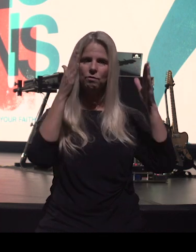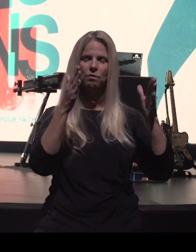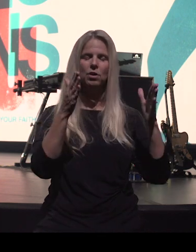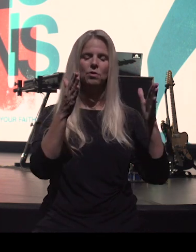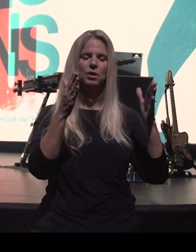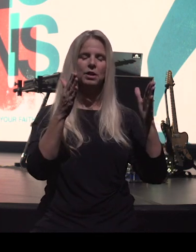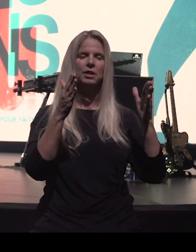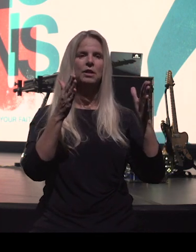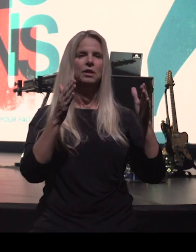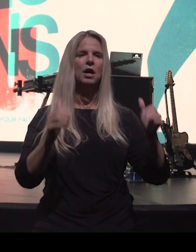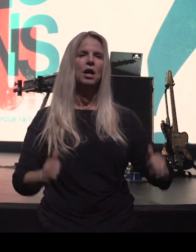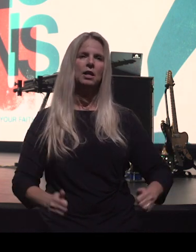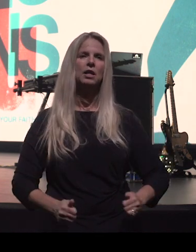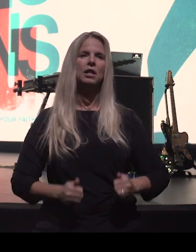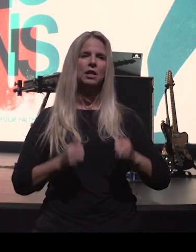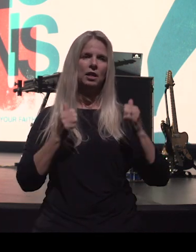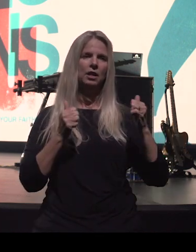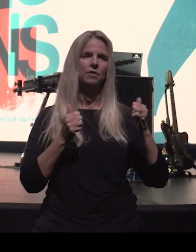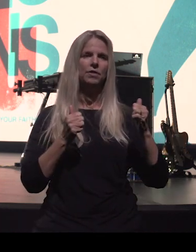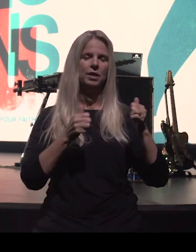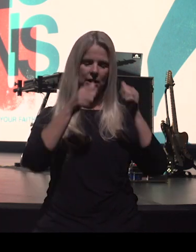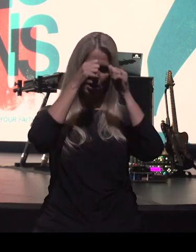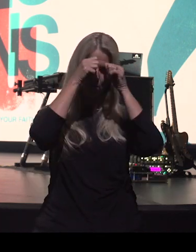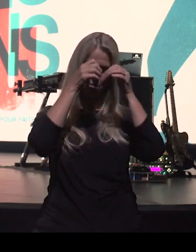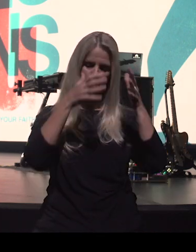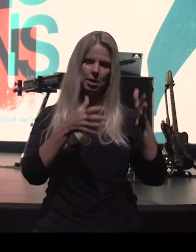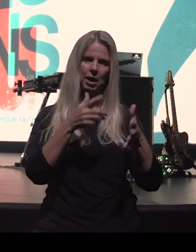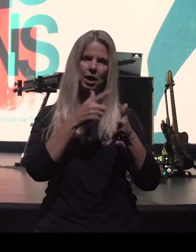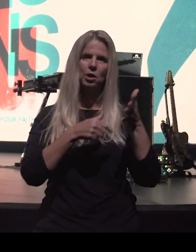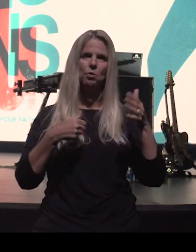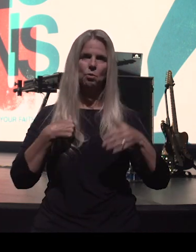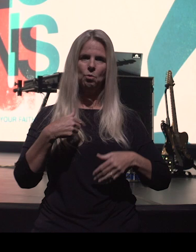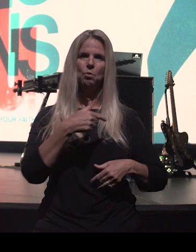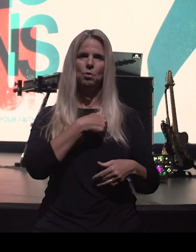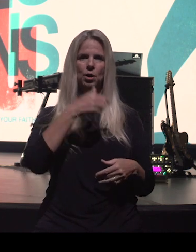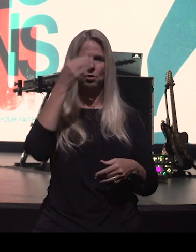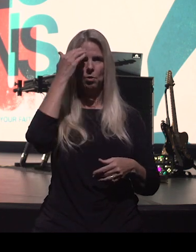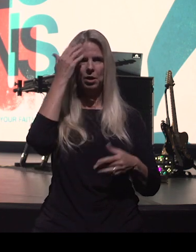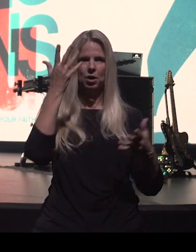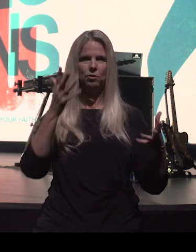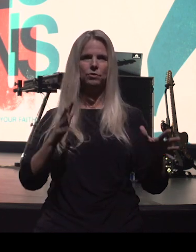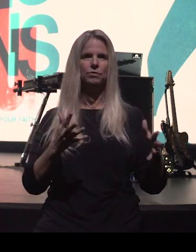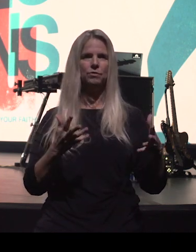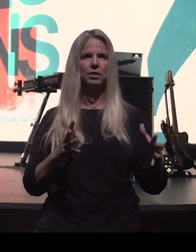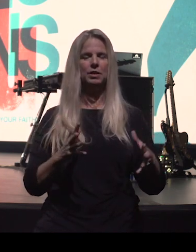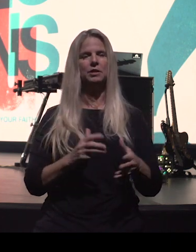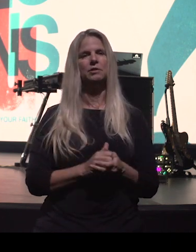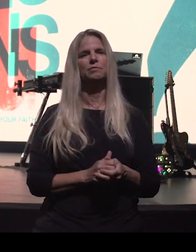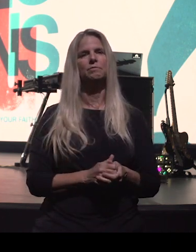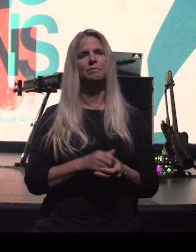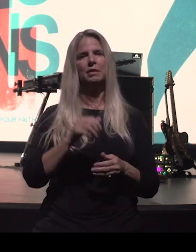we already know. And by the way, this is why you just need to know at CCV, this is why we teach the way we do.